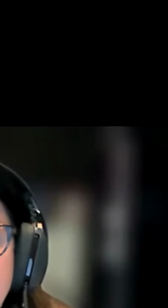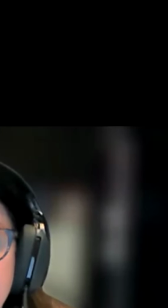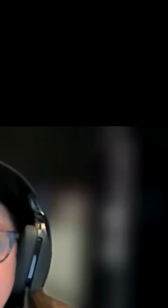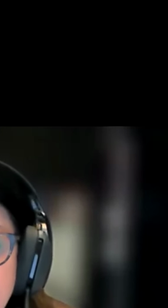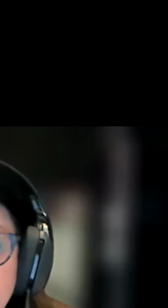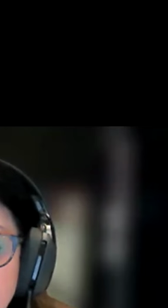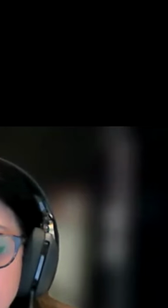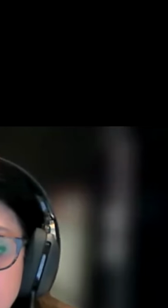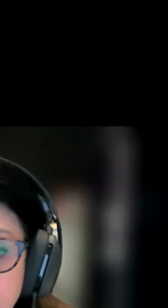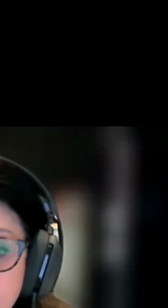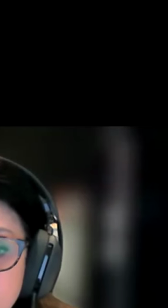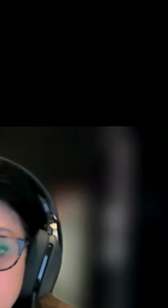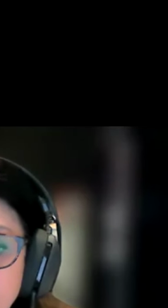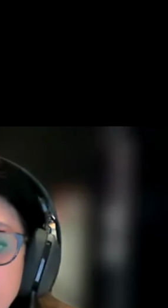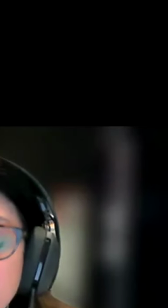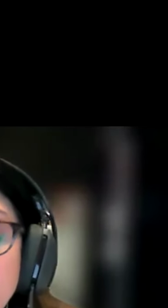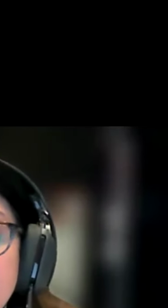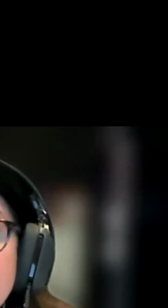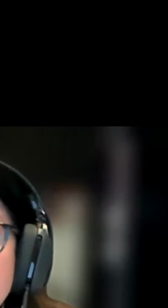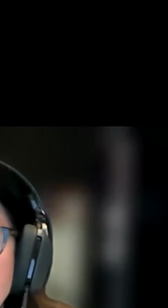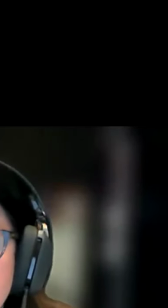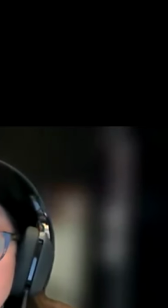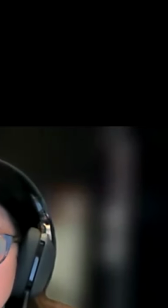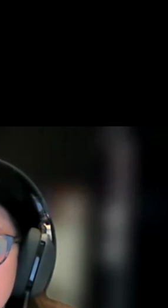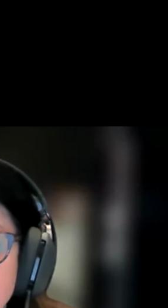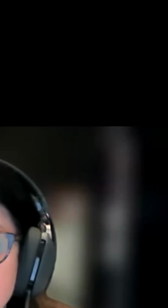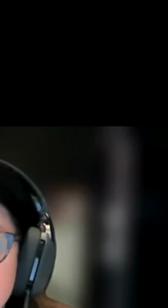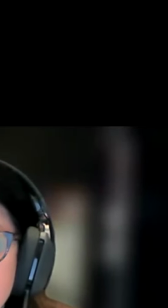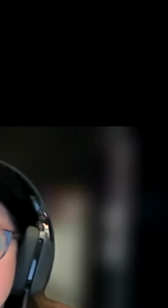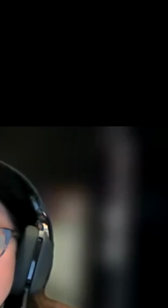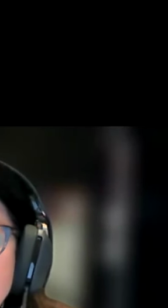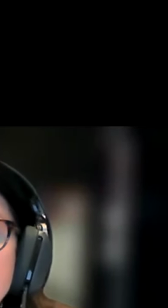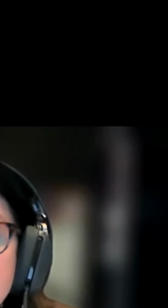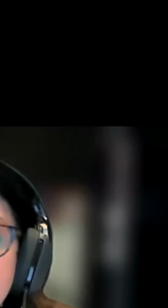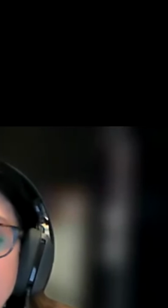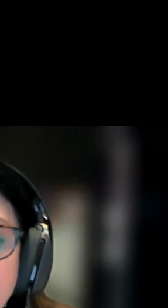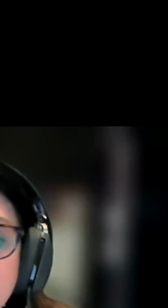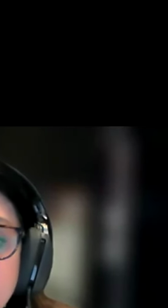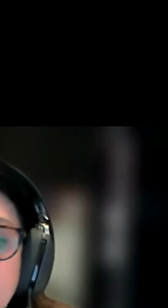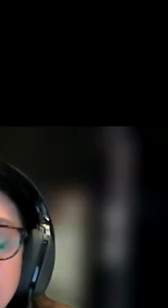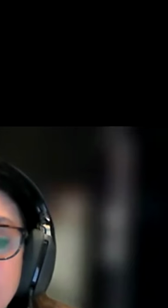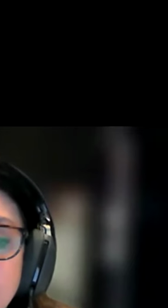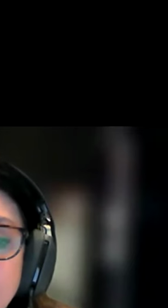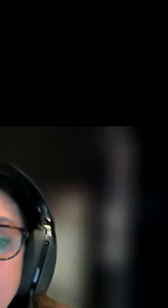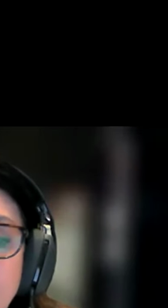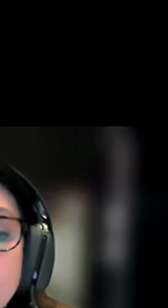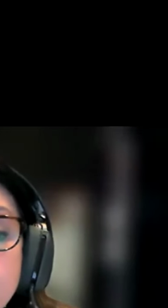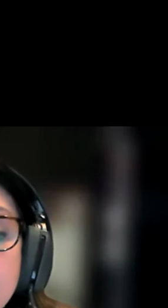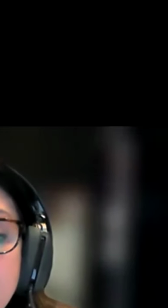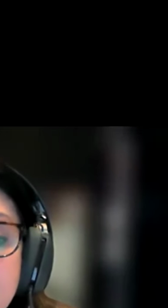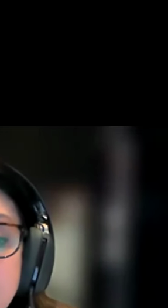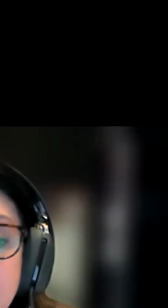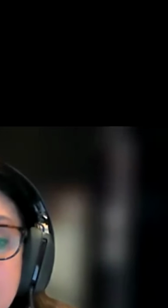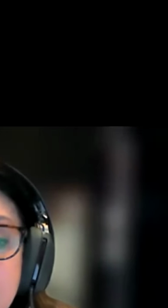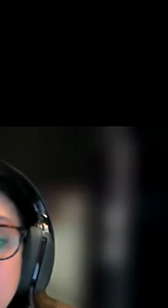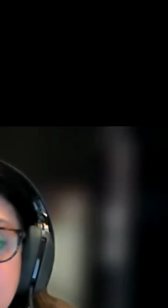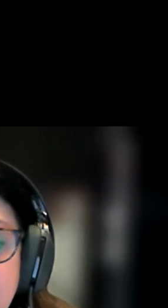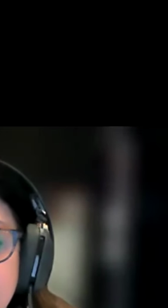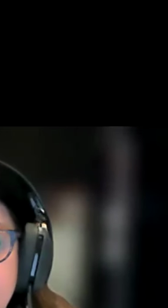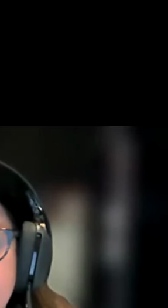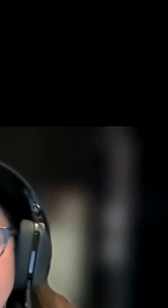and intersectoral coordination to integrate inclusive approaches to risk management. Ensure investments